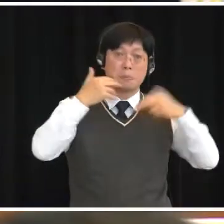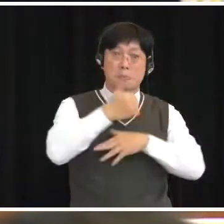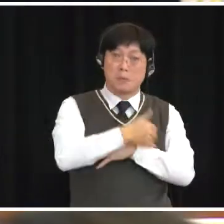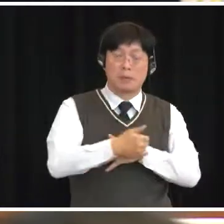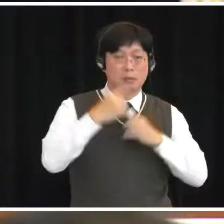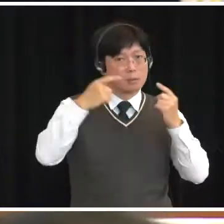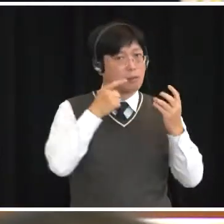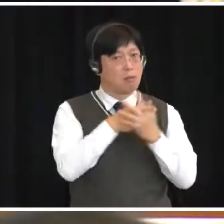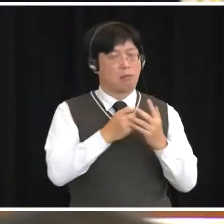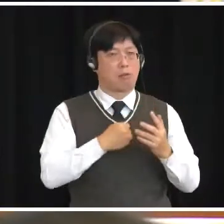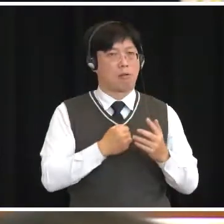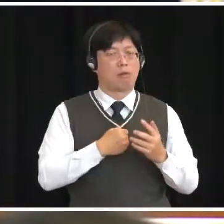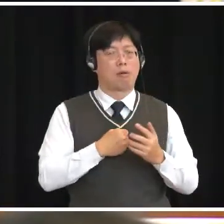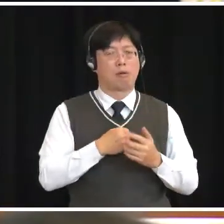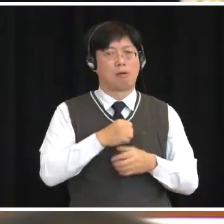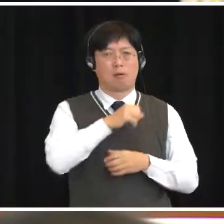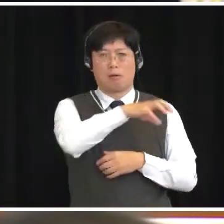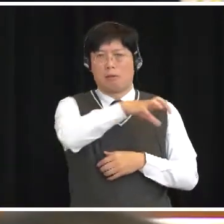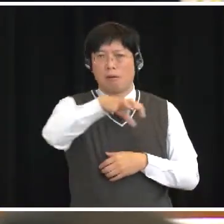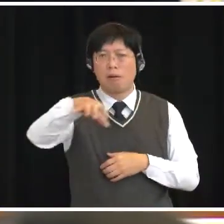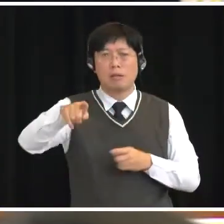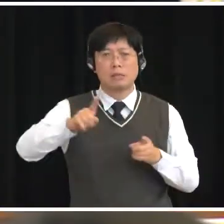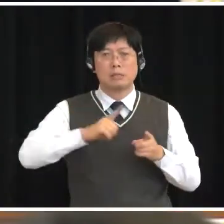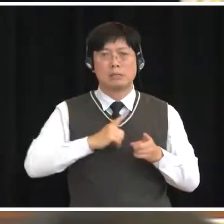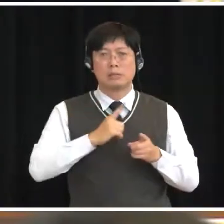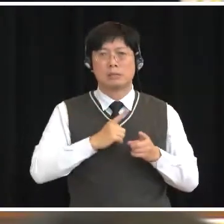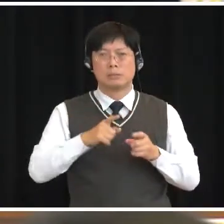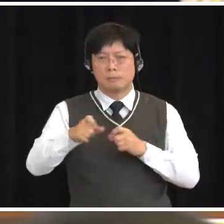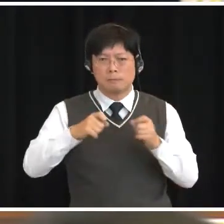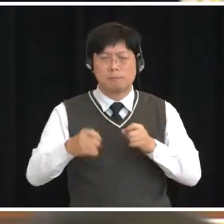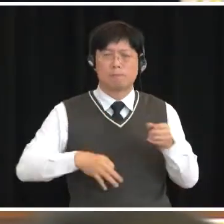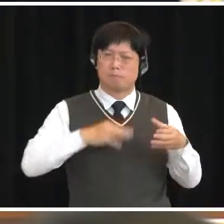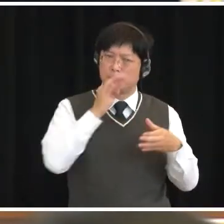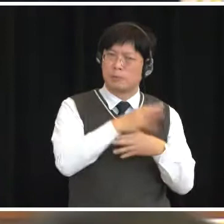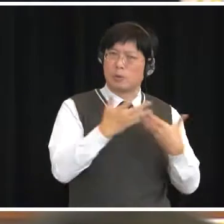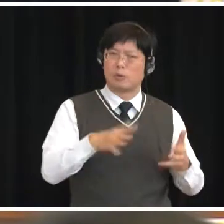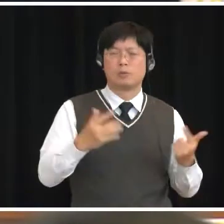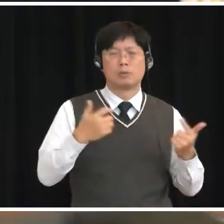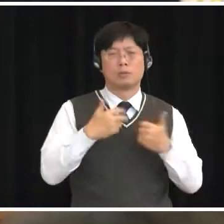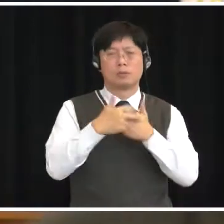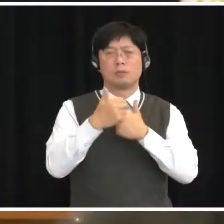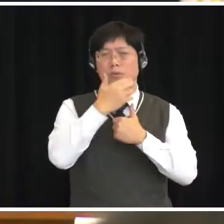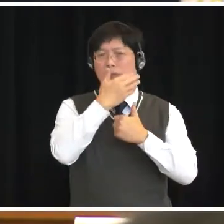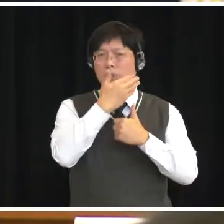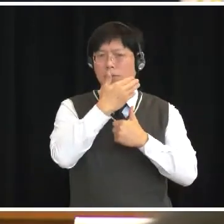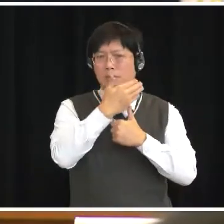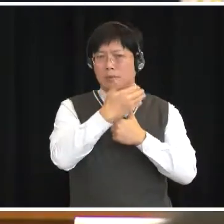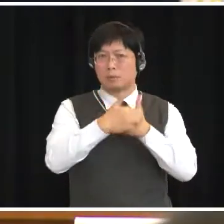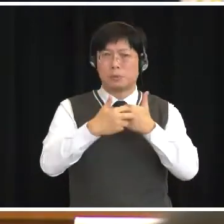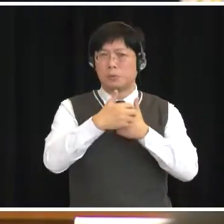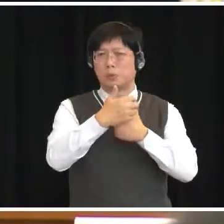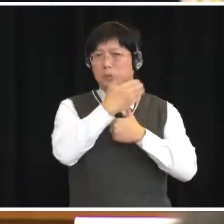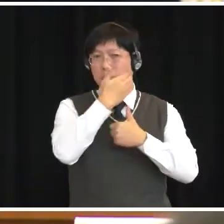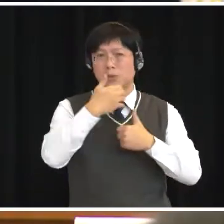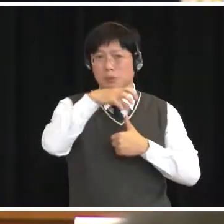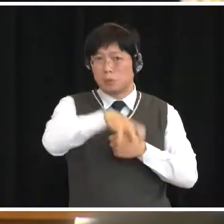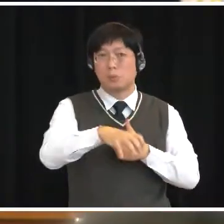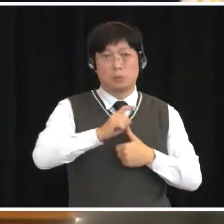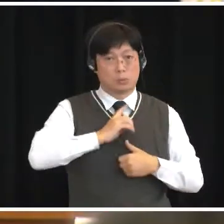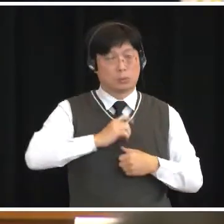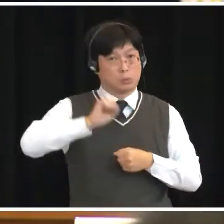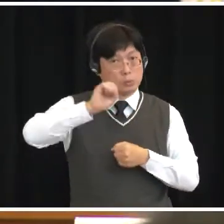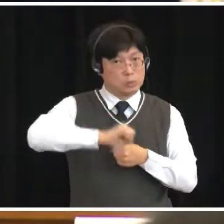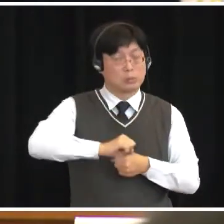allocated more resources to help the indigenous communities in the mountain areas. For example, we have